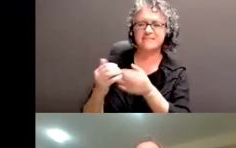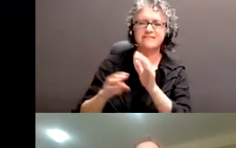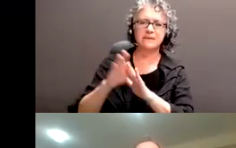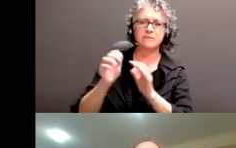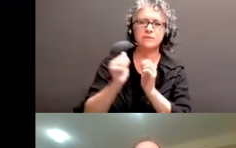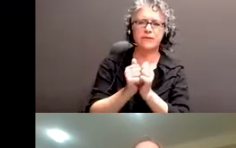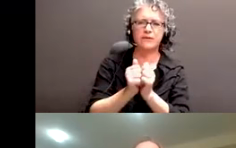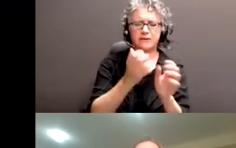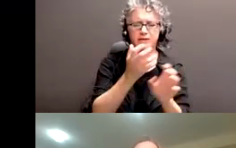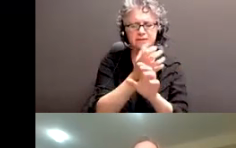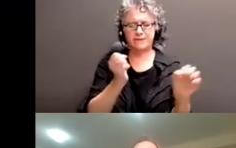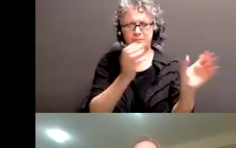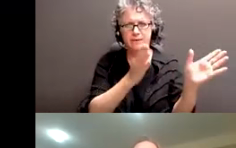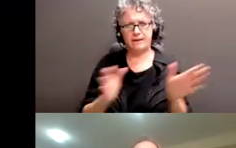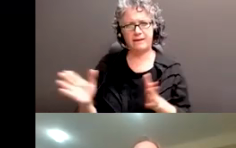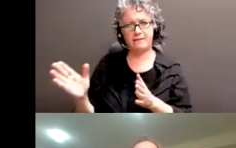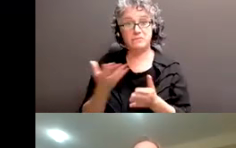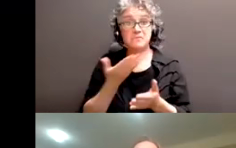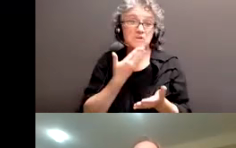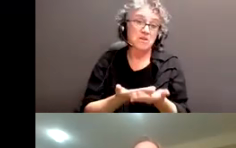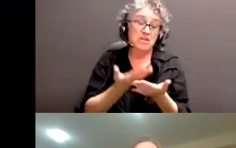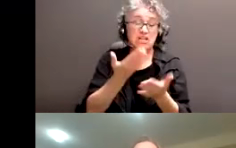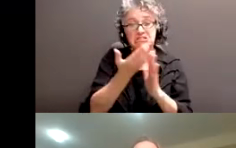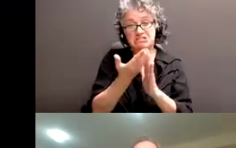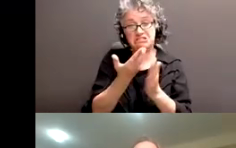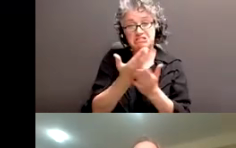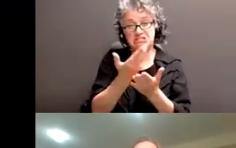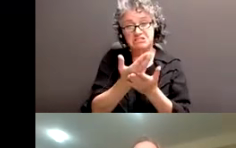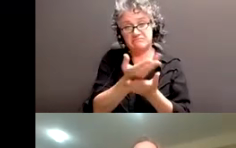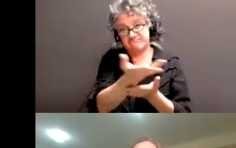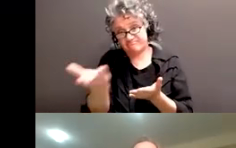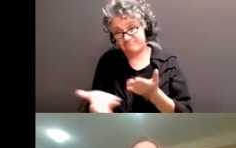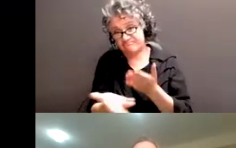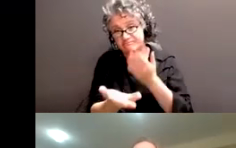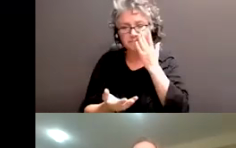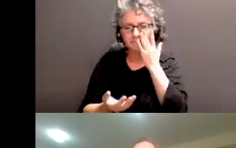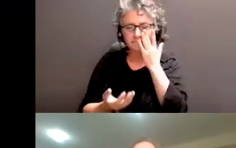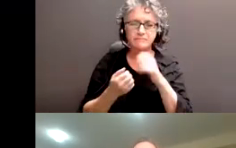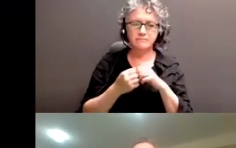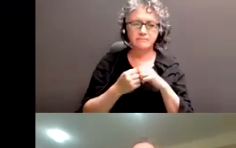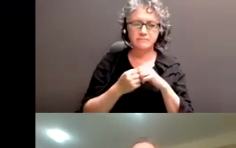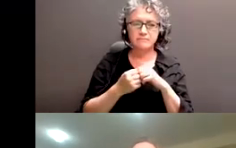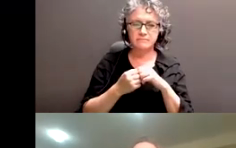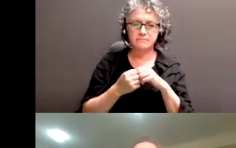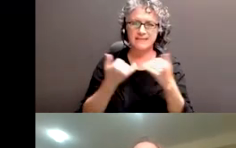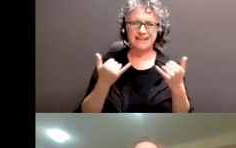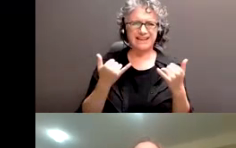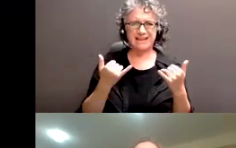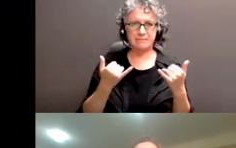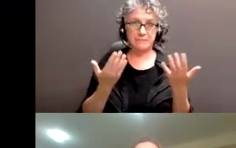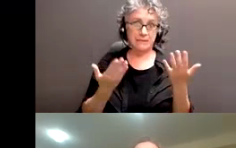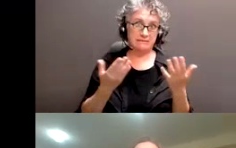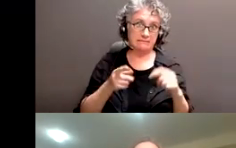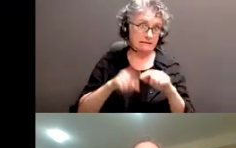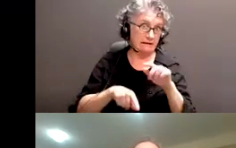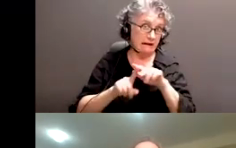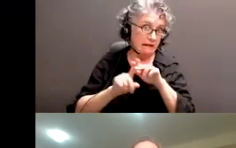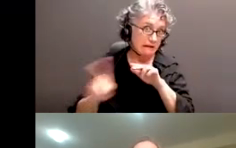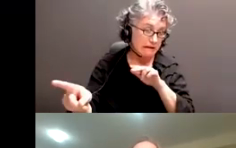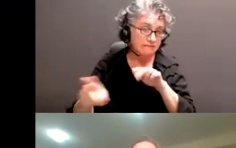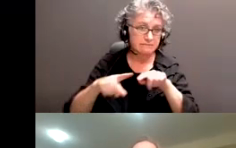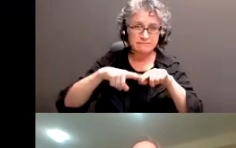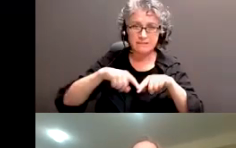good resource for people to sort of look at, particularly now about not being able to maybe leave depending on their circumstances.